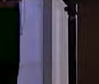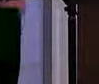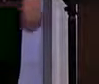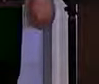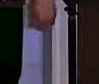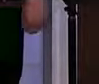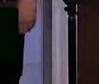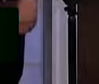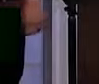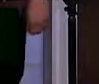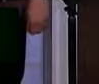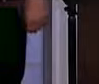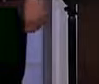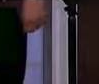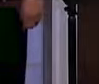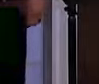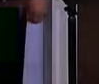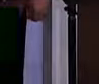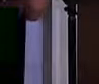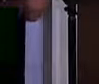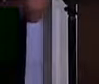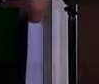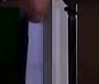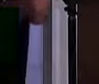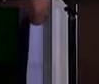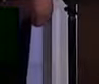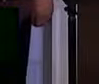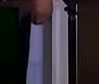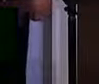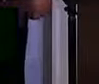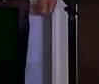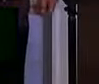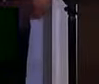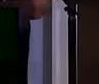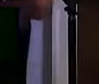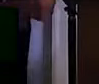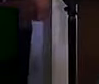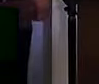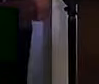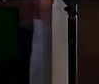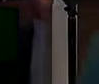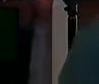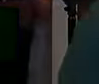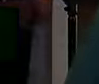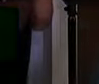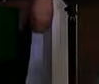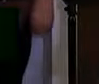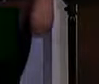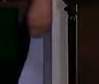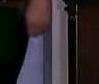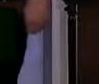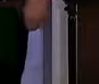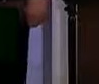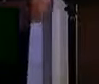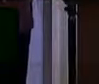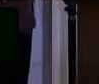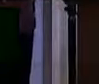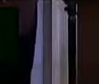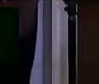just like this when the time is ripe, well, it's just huge. A liberating event that catches on